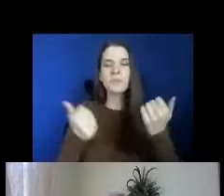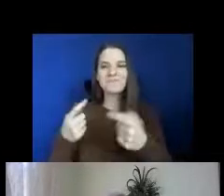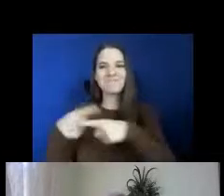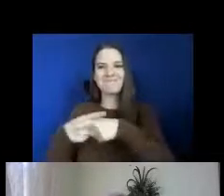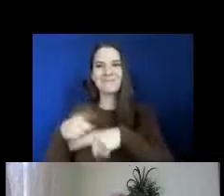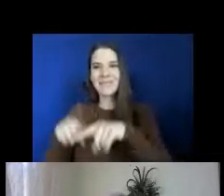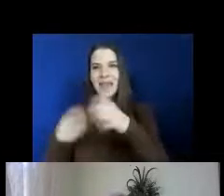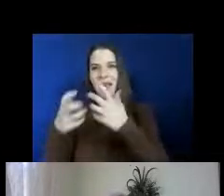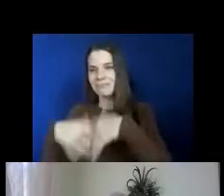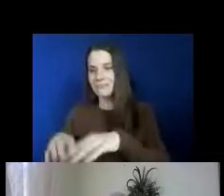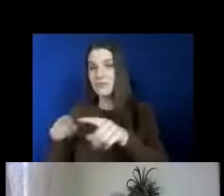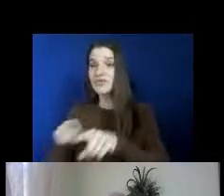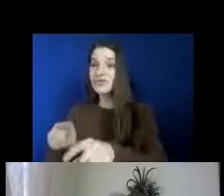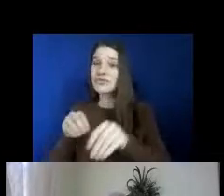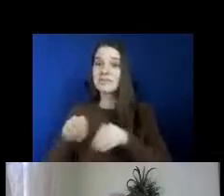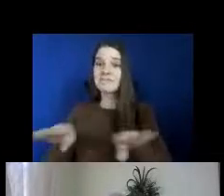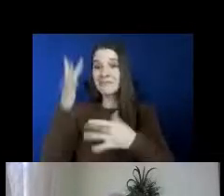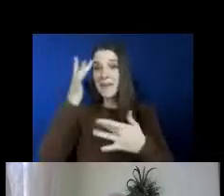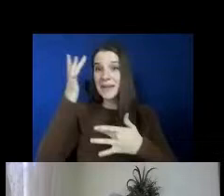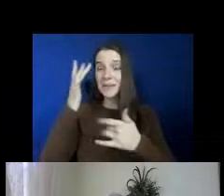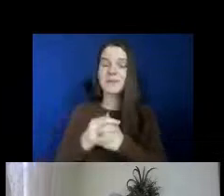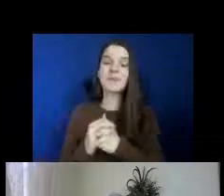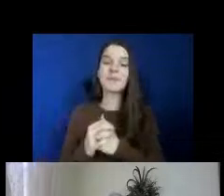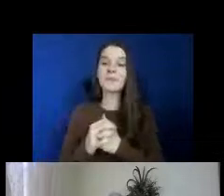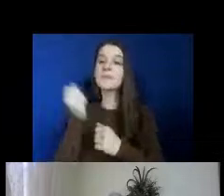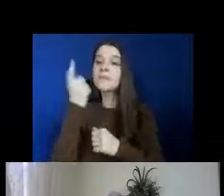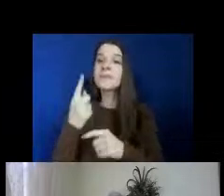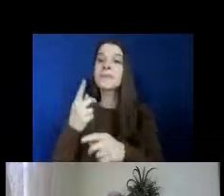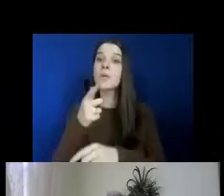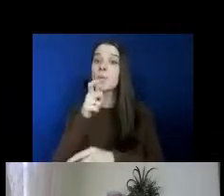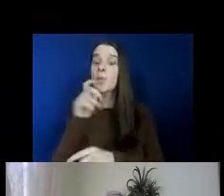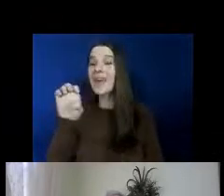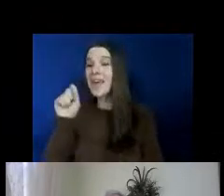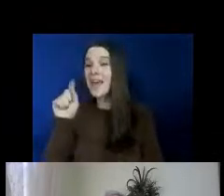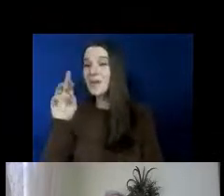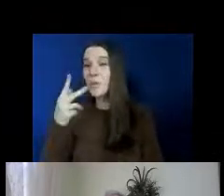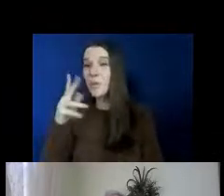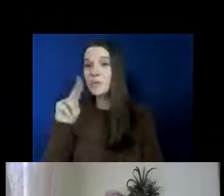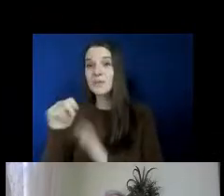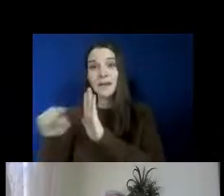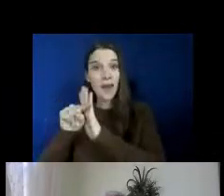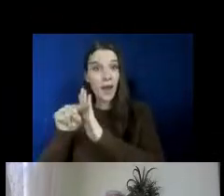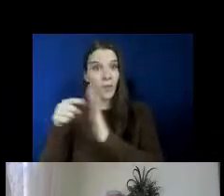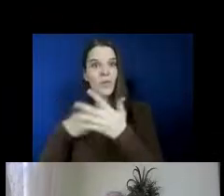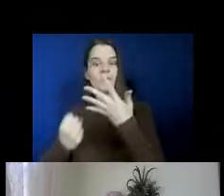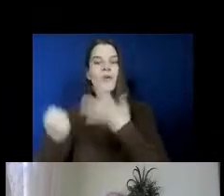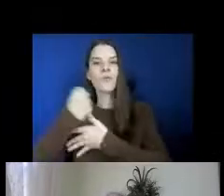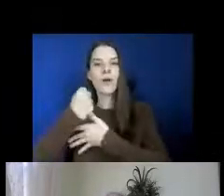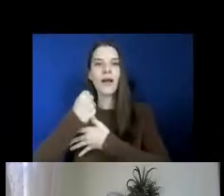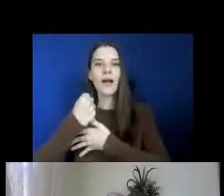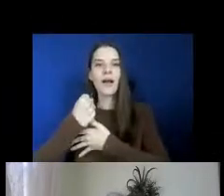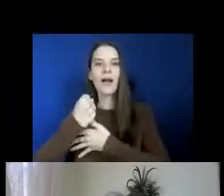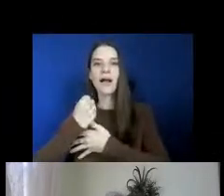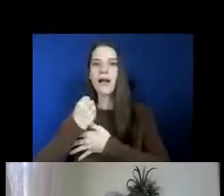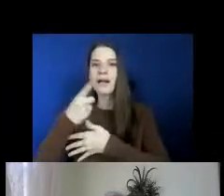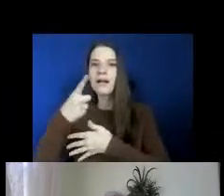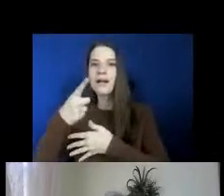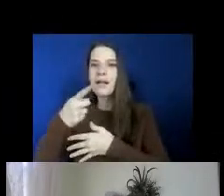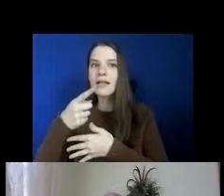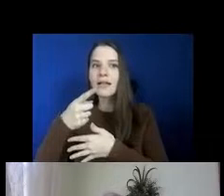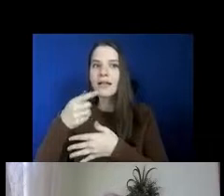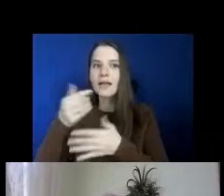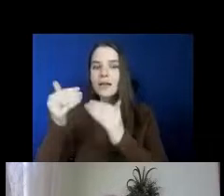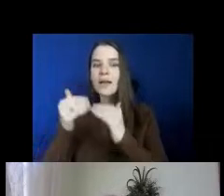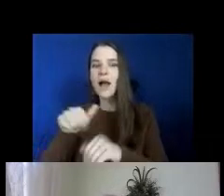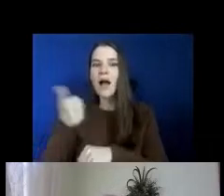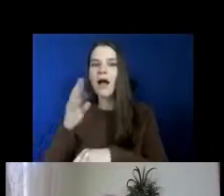And however, patients that were estrogen negative, we prioritized for getting neoadjuvant chemotherapy in